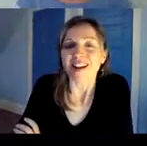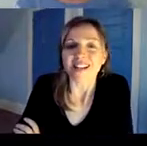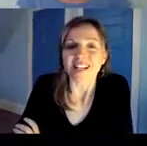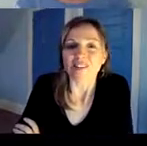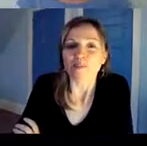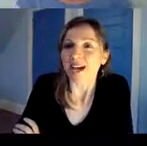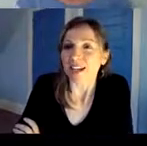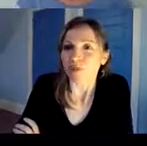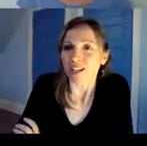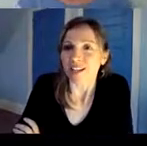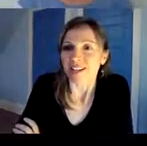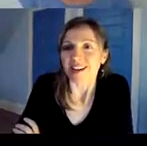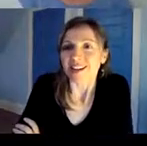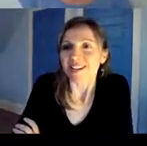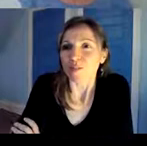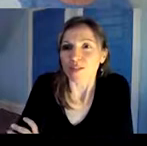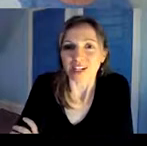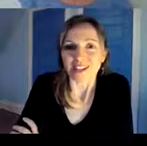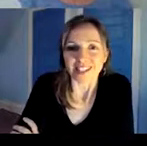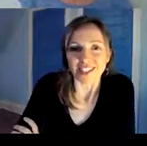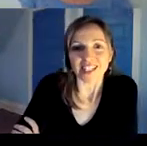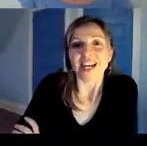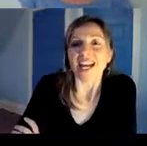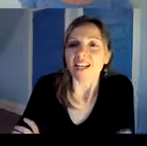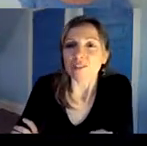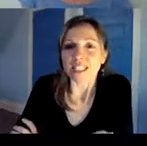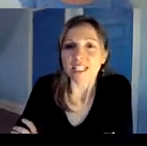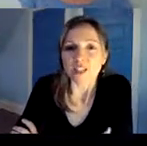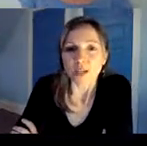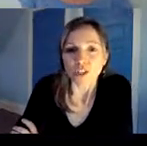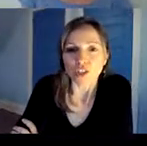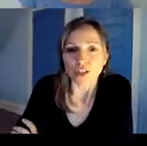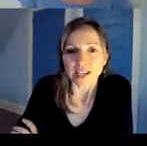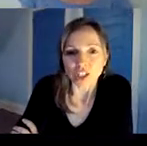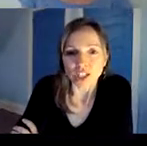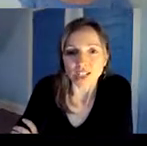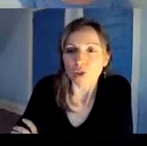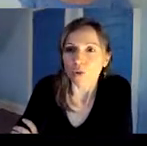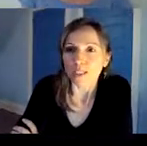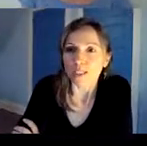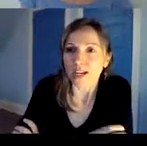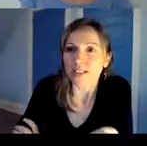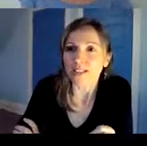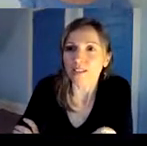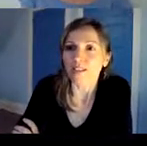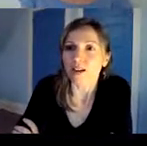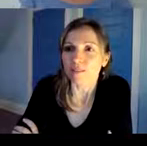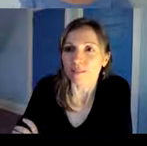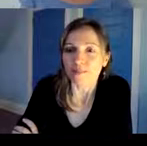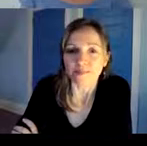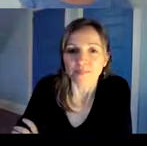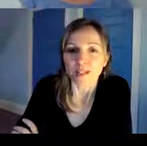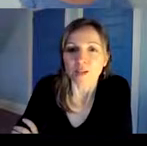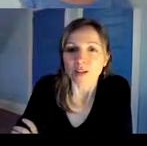our native black-capped chickadee. I didn't have a picture of a Carolina chickadee. And if you can see in this picture, that chickadee is holding a tiny little